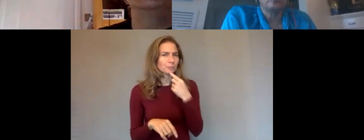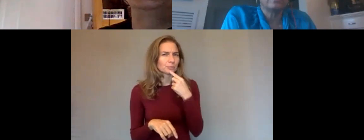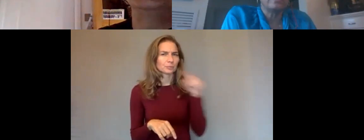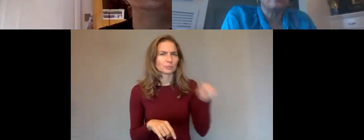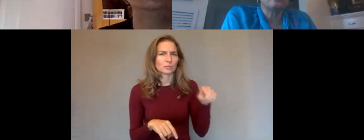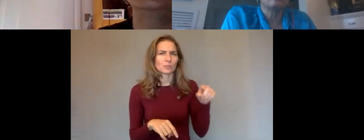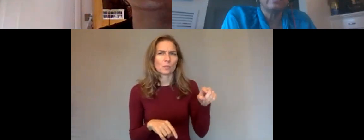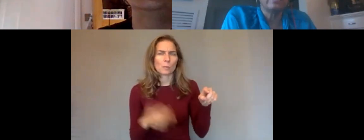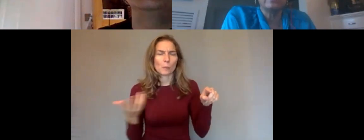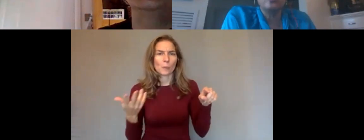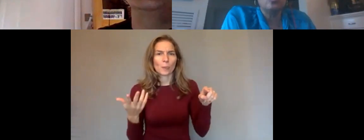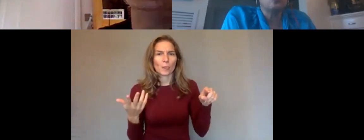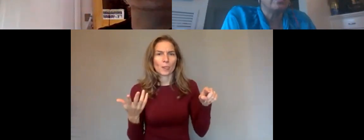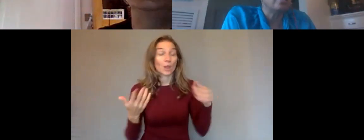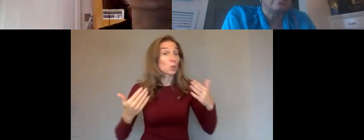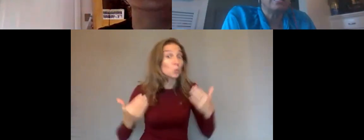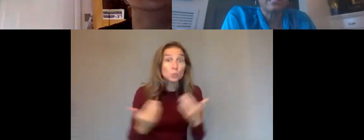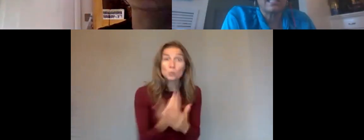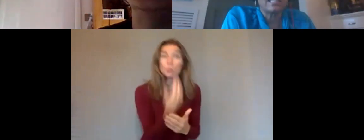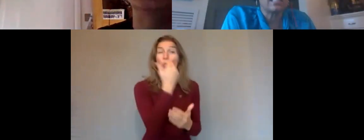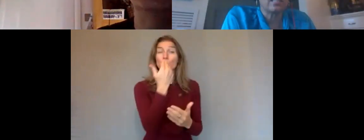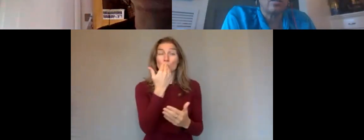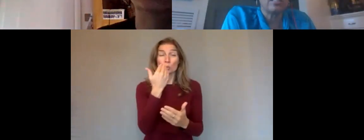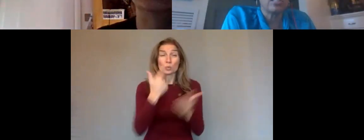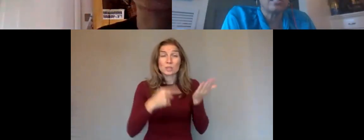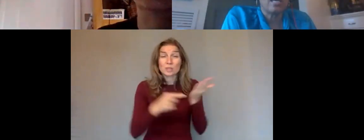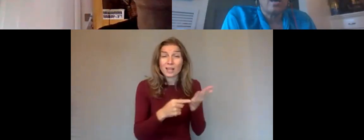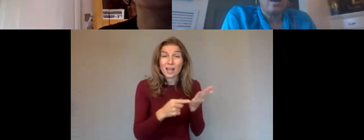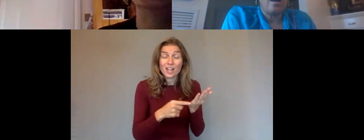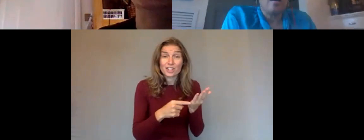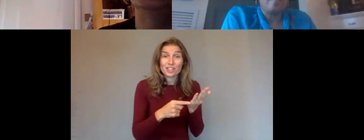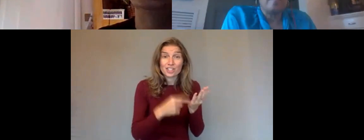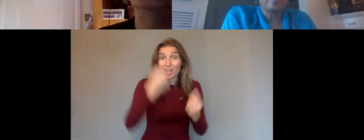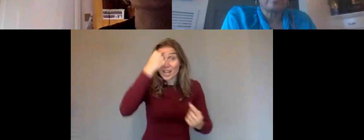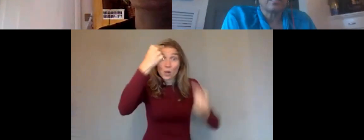of all these really new and innovative, exciting technologies,